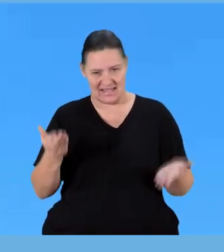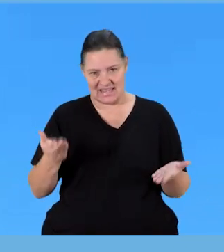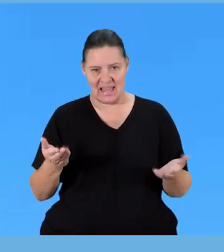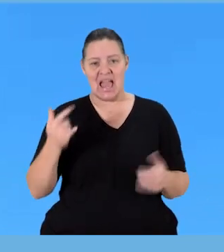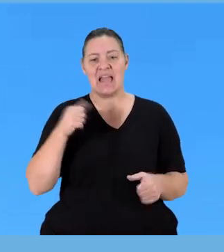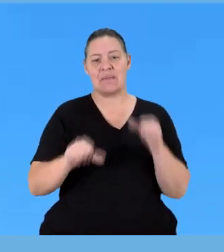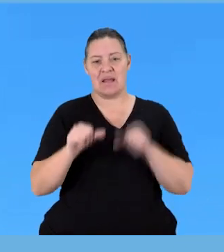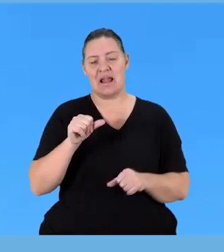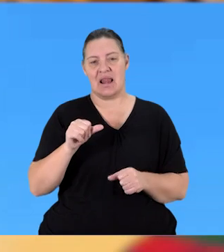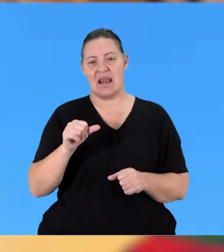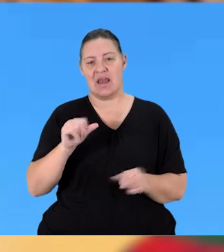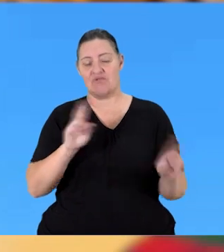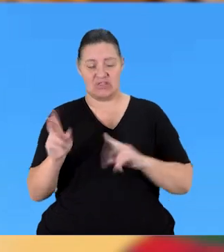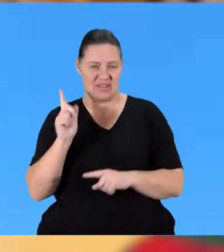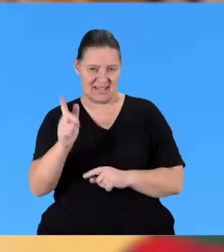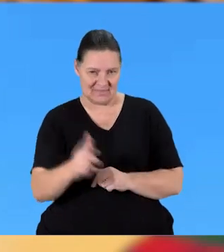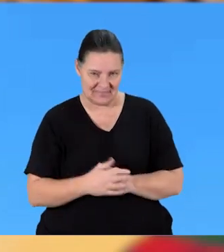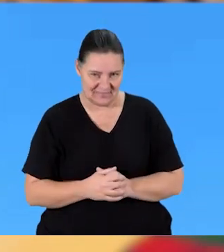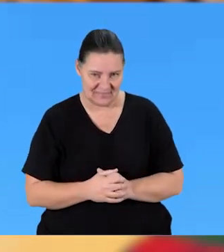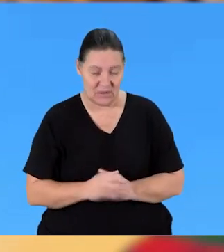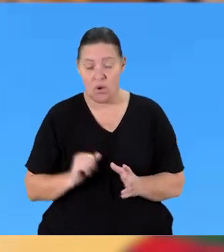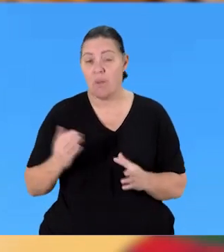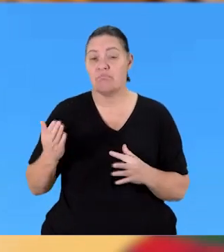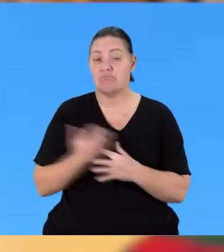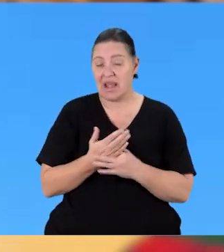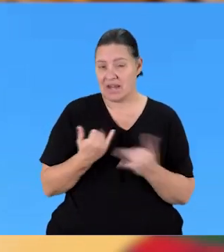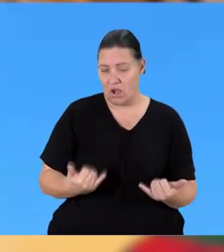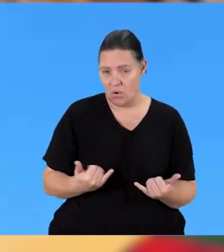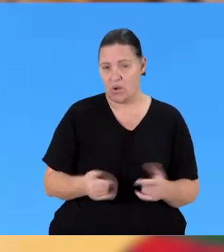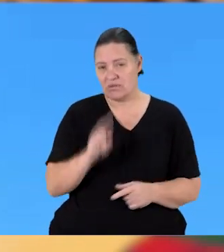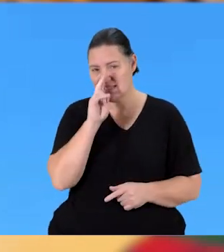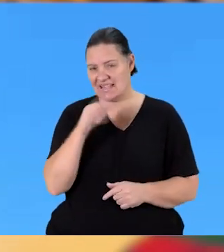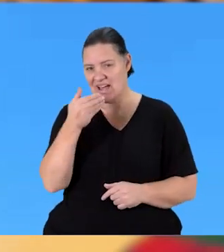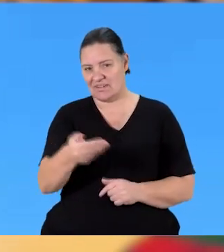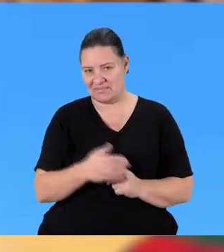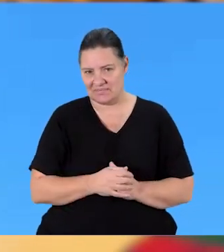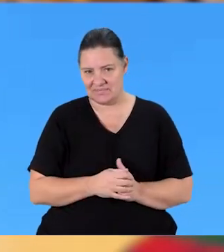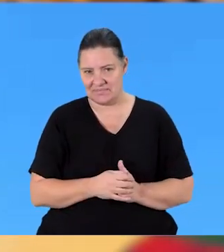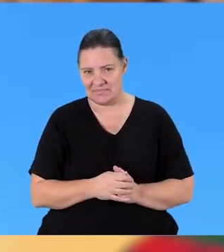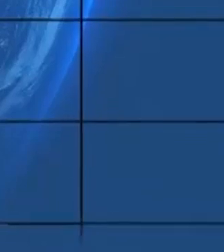chemical reactions. So we are going to quickly take an ad break, and I will see you after this.